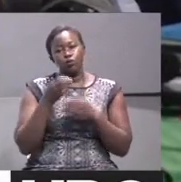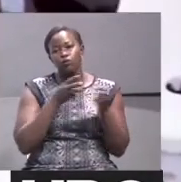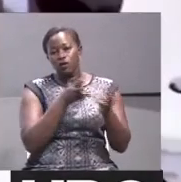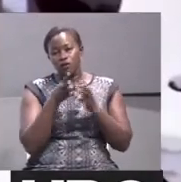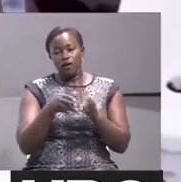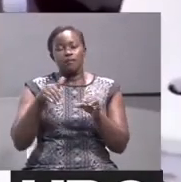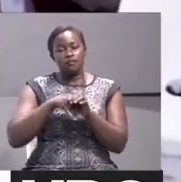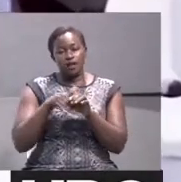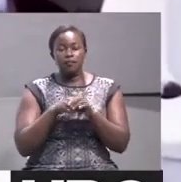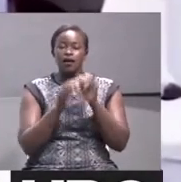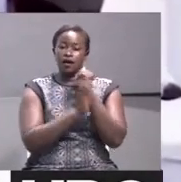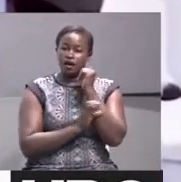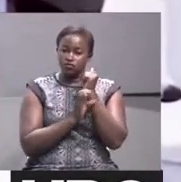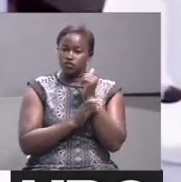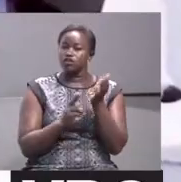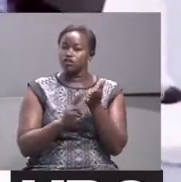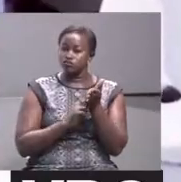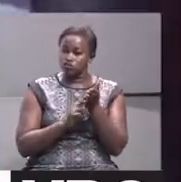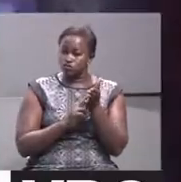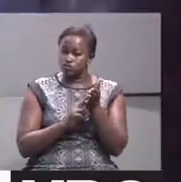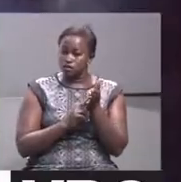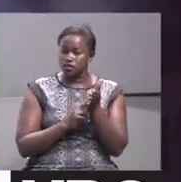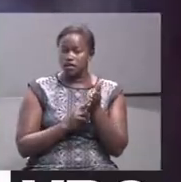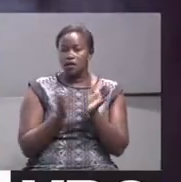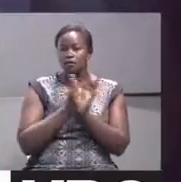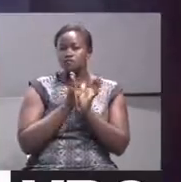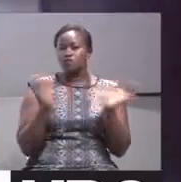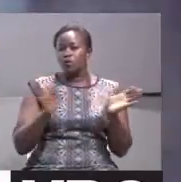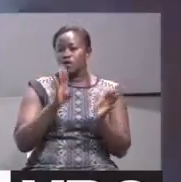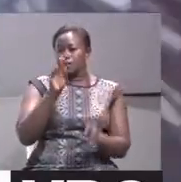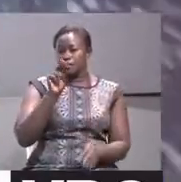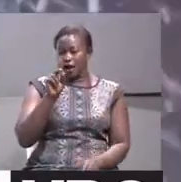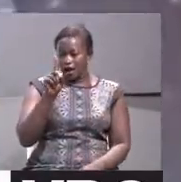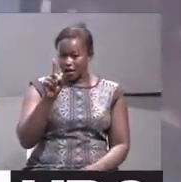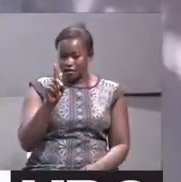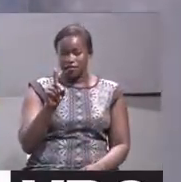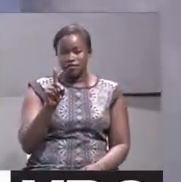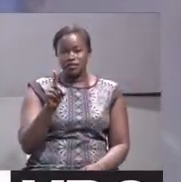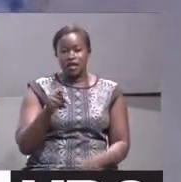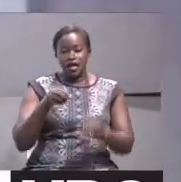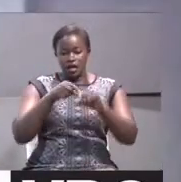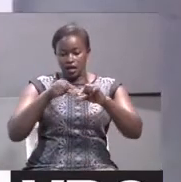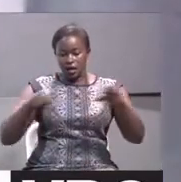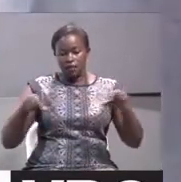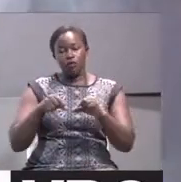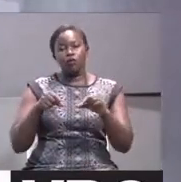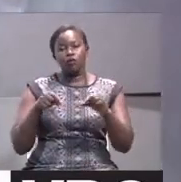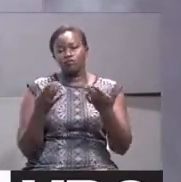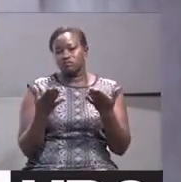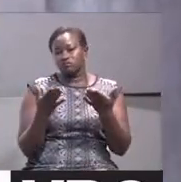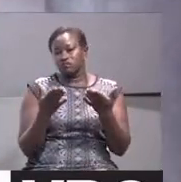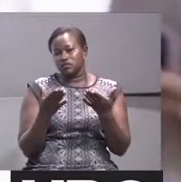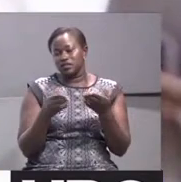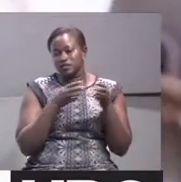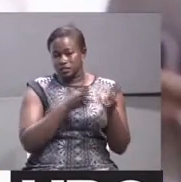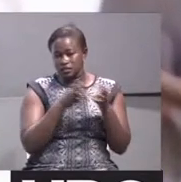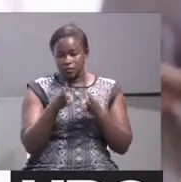states can maximize the use of SEACOM broadband submarine cable system along the continent's eastern and southern